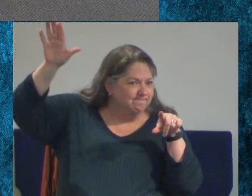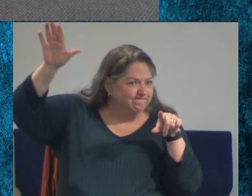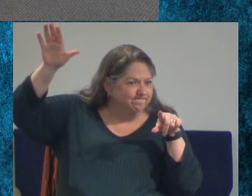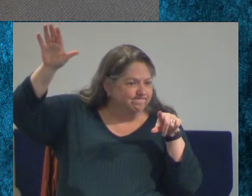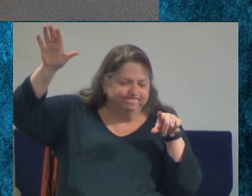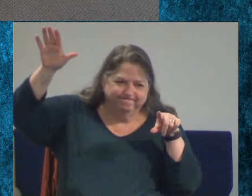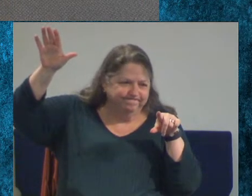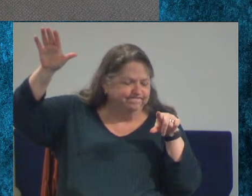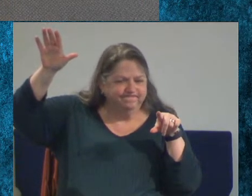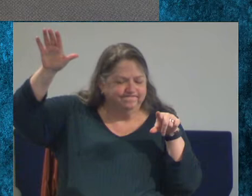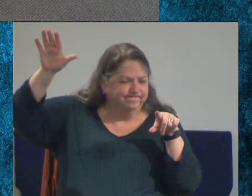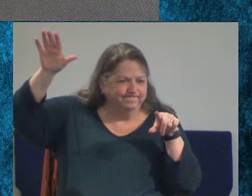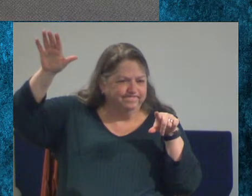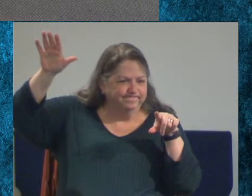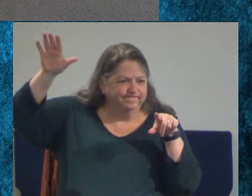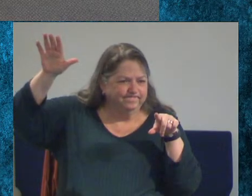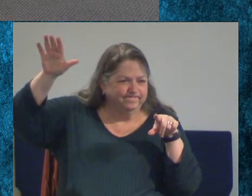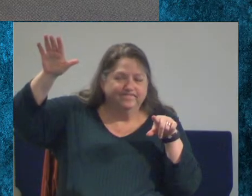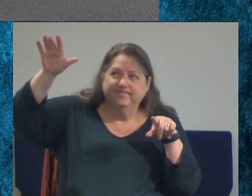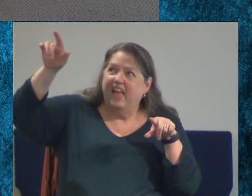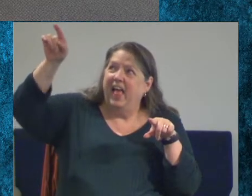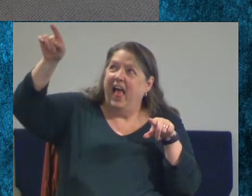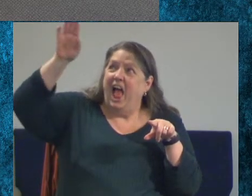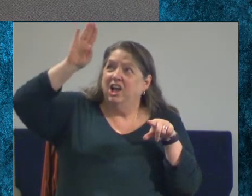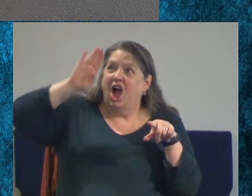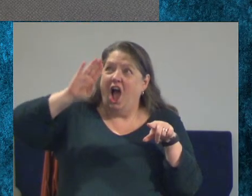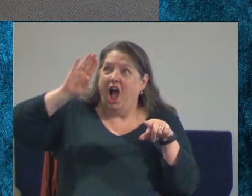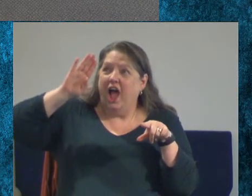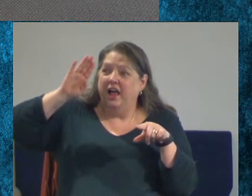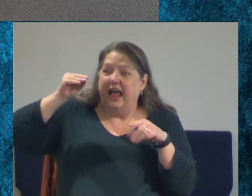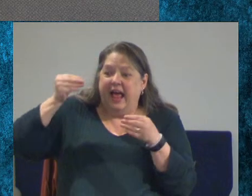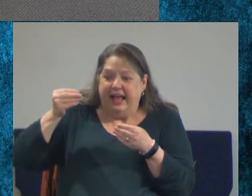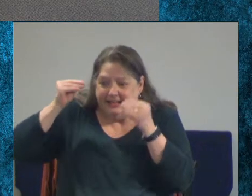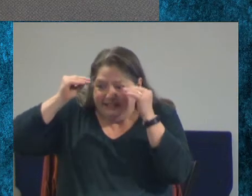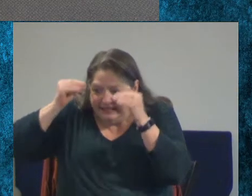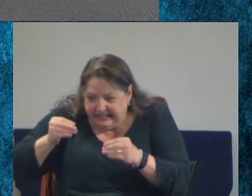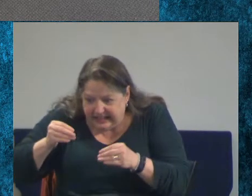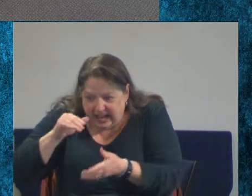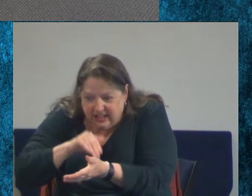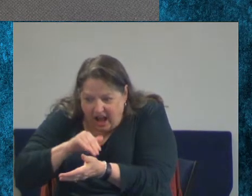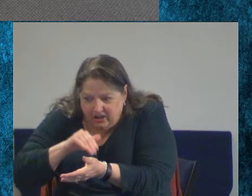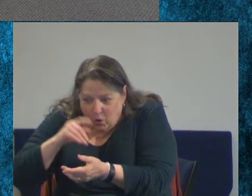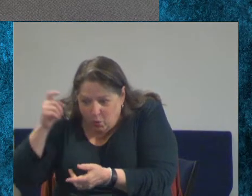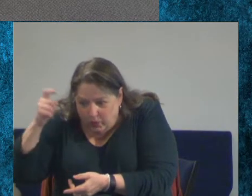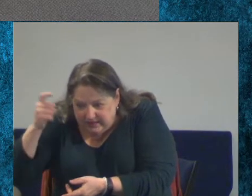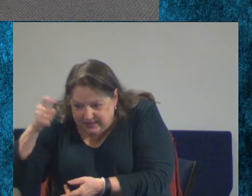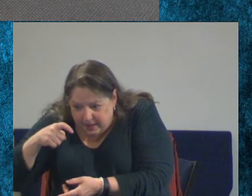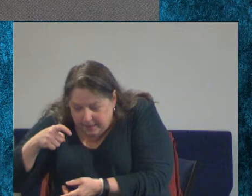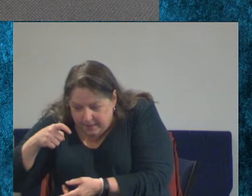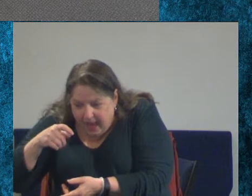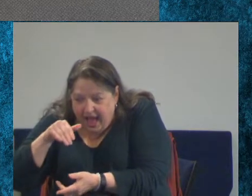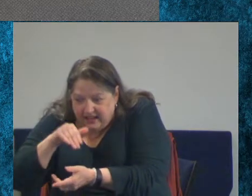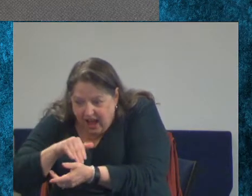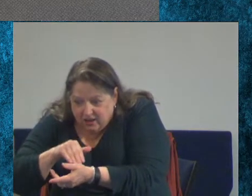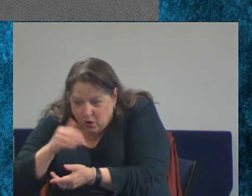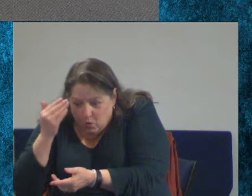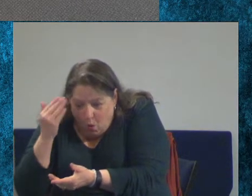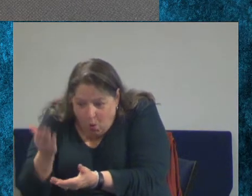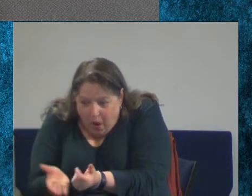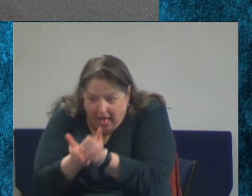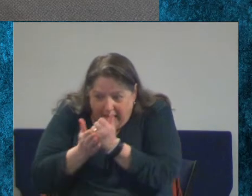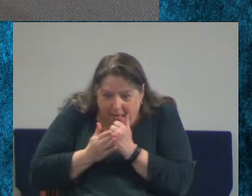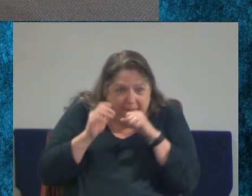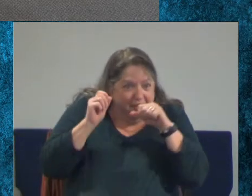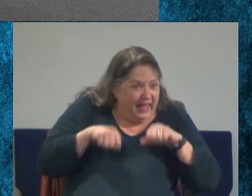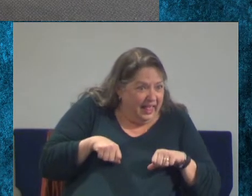wisdom to come up with these things to help us improve in our health. And so faith, there is true. It's faith, there is,